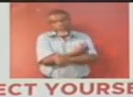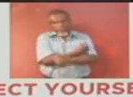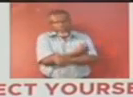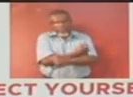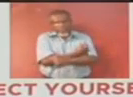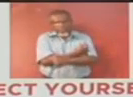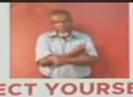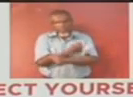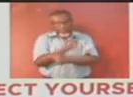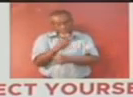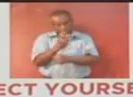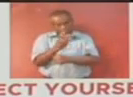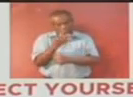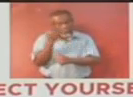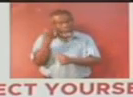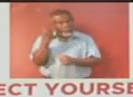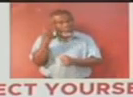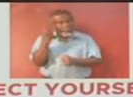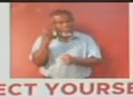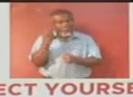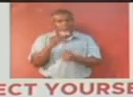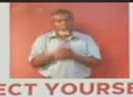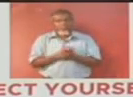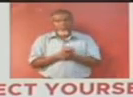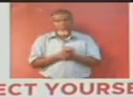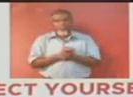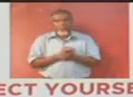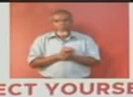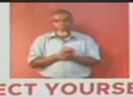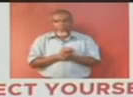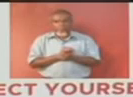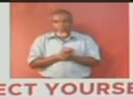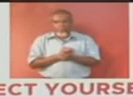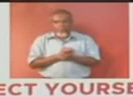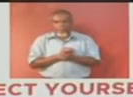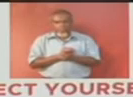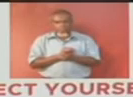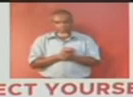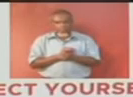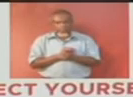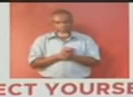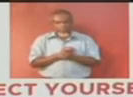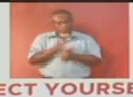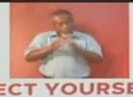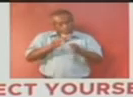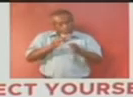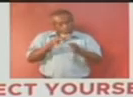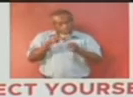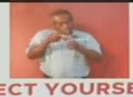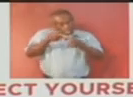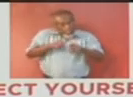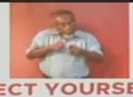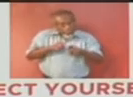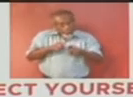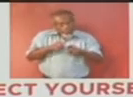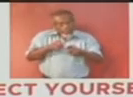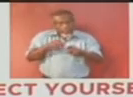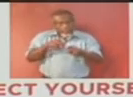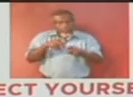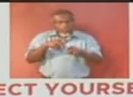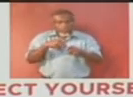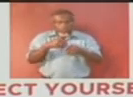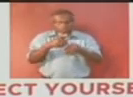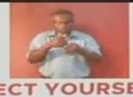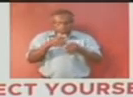risk reduction, around 60-something%, 67%, but that doesn't kick in immediately. If you were exposed just prior to having the